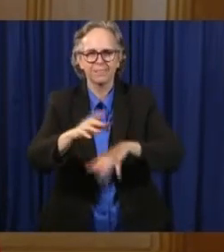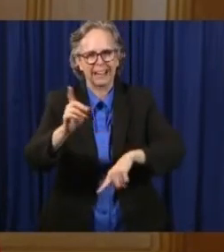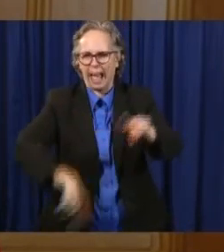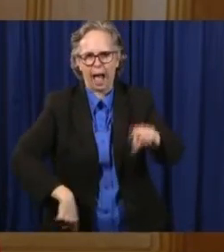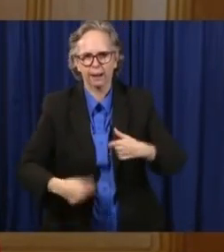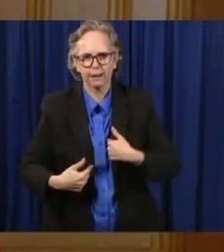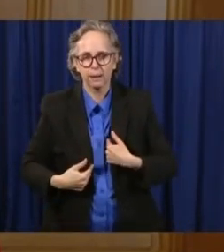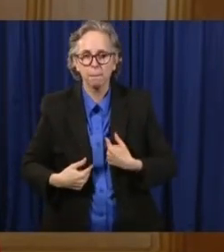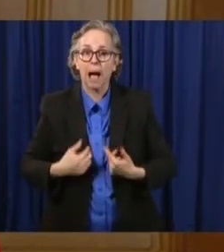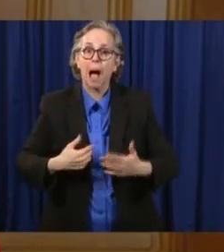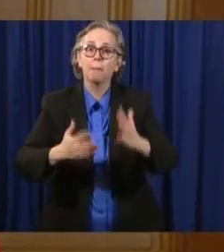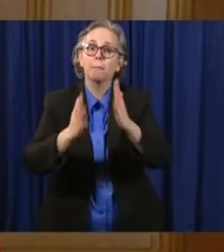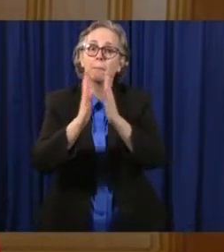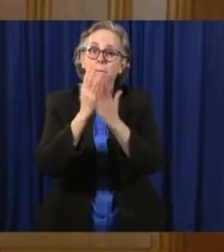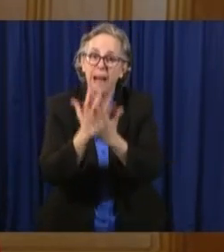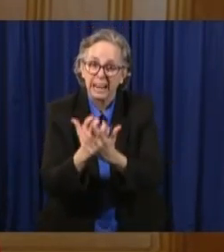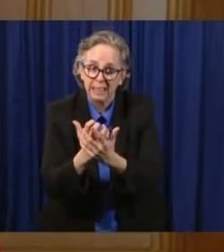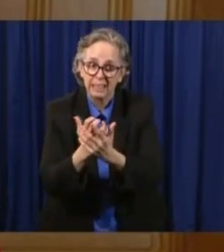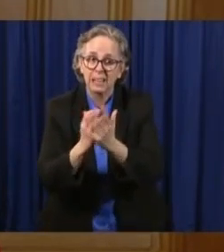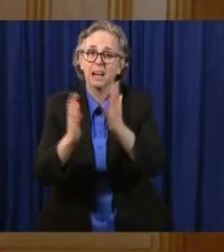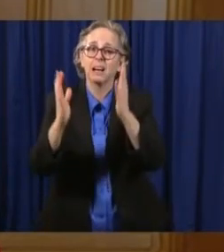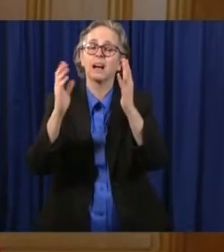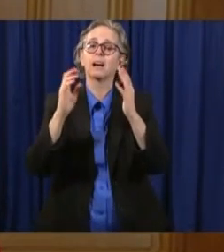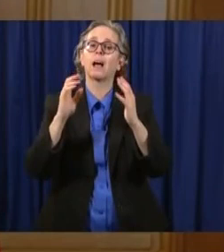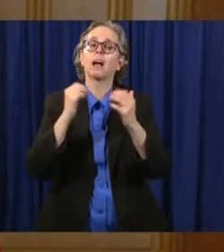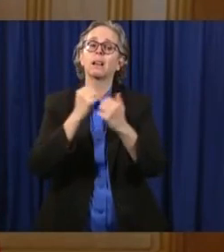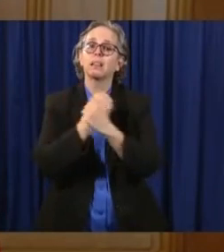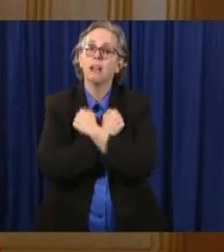love your neighbor. Thank you, Governor.